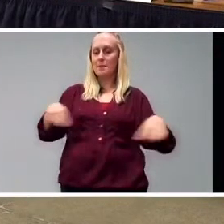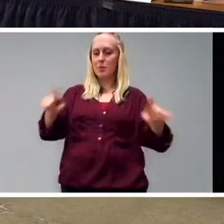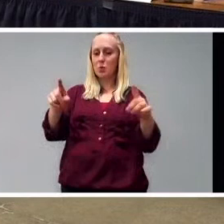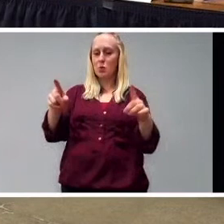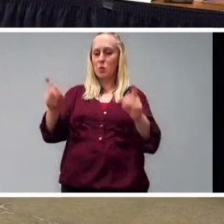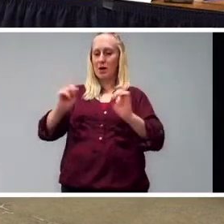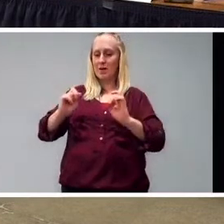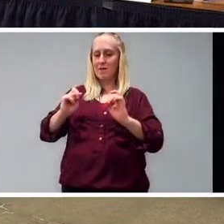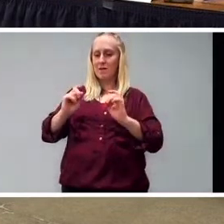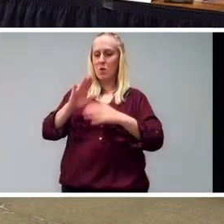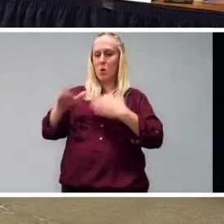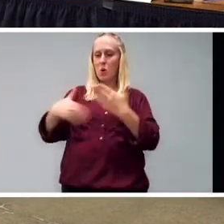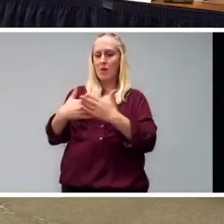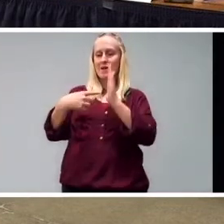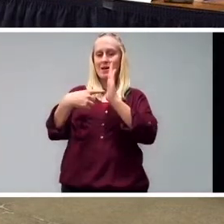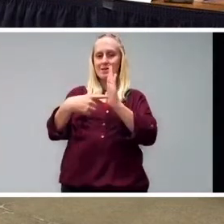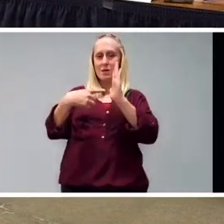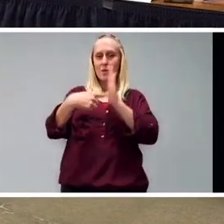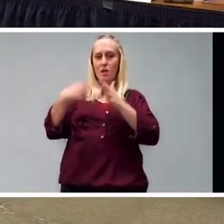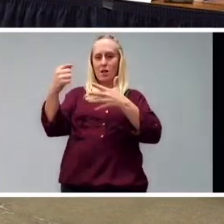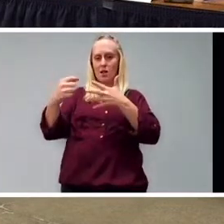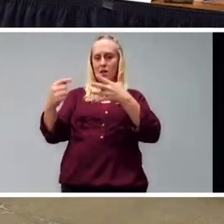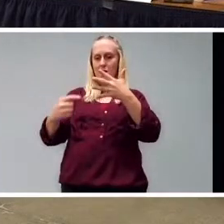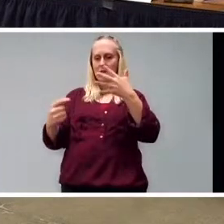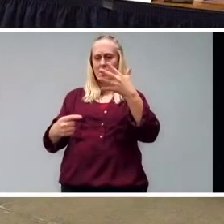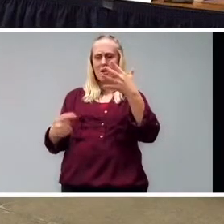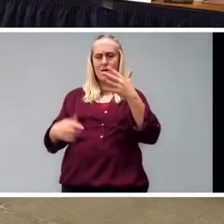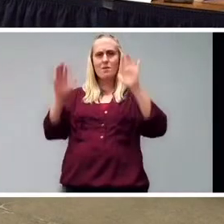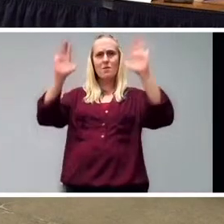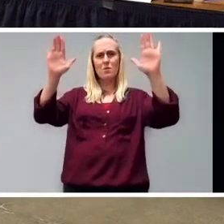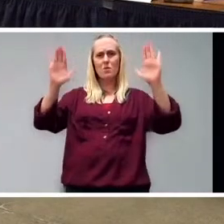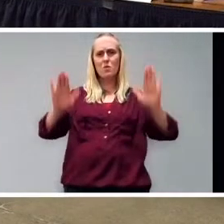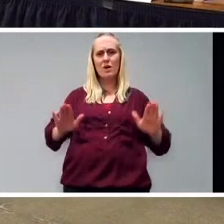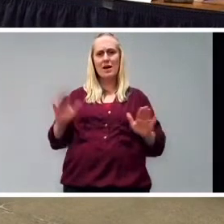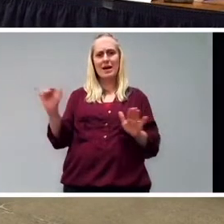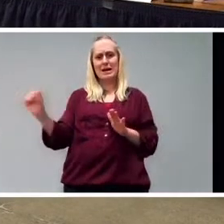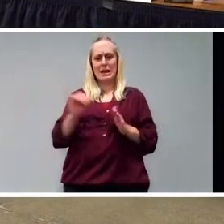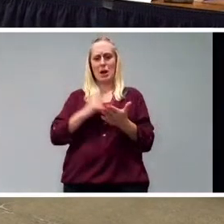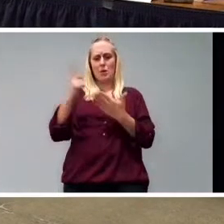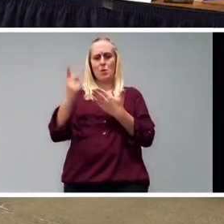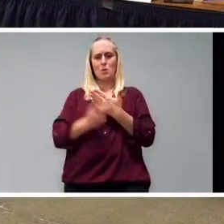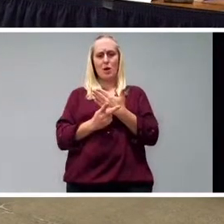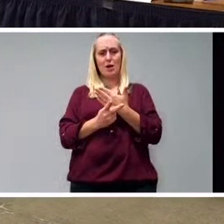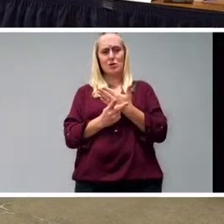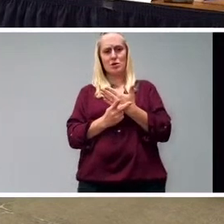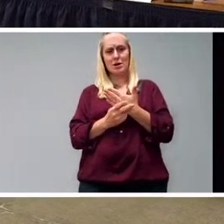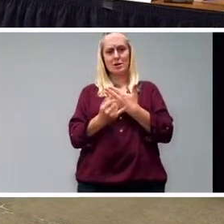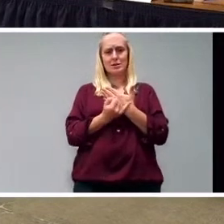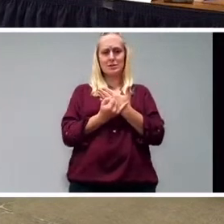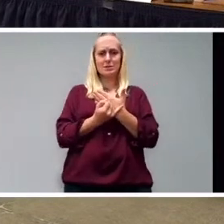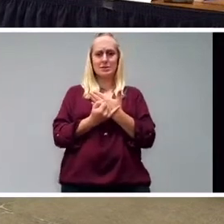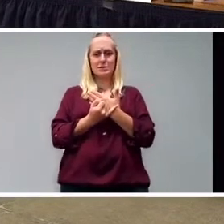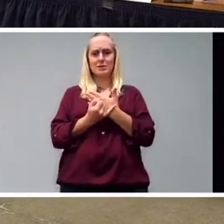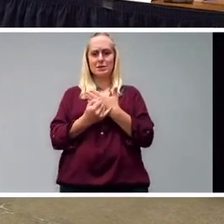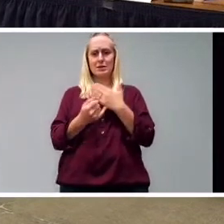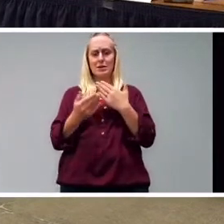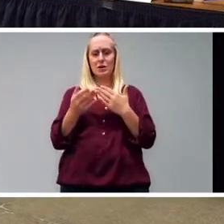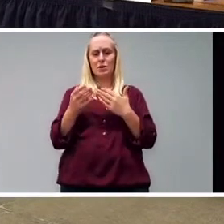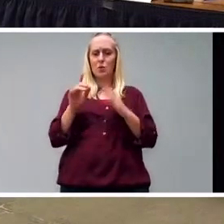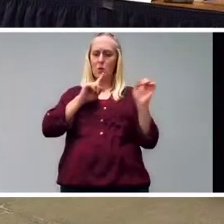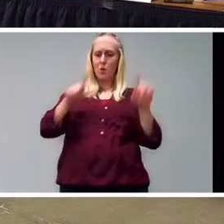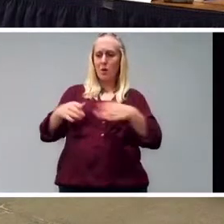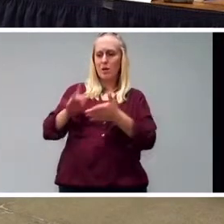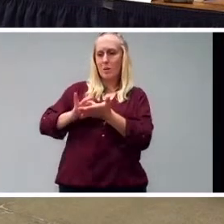these examples, and it just feels so good. It's almost like a project based. You go into medical school, you start with the patient, and you figure out everything